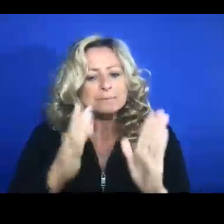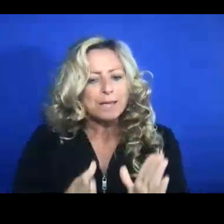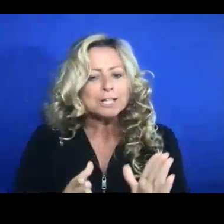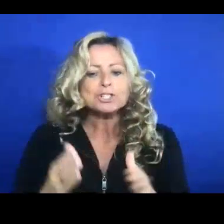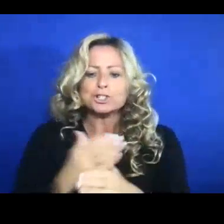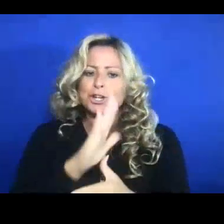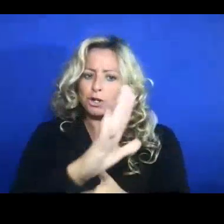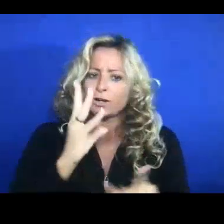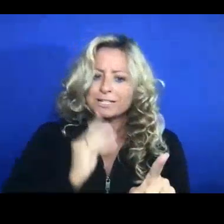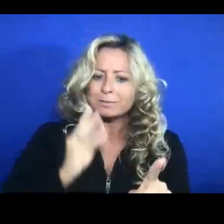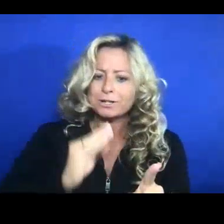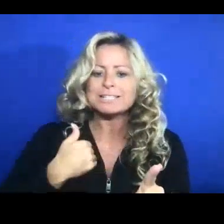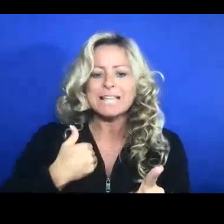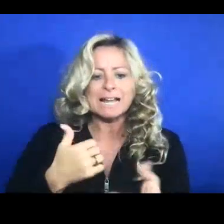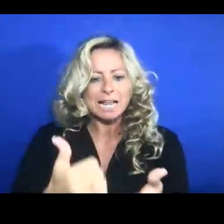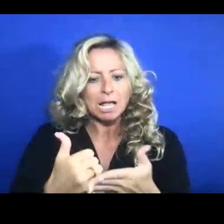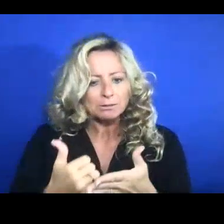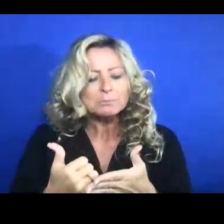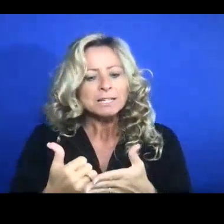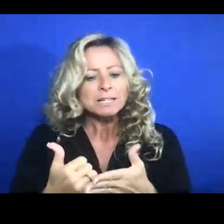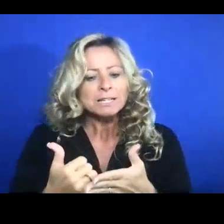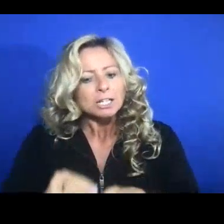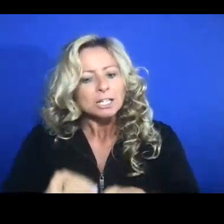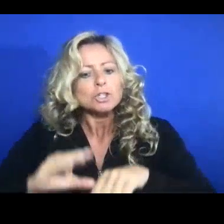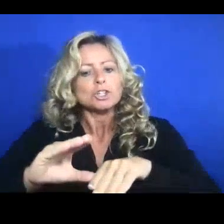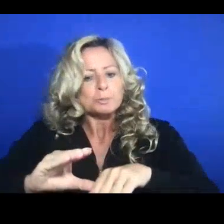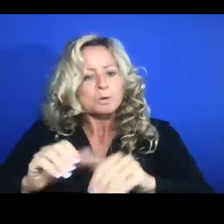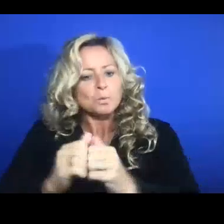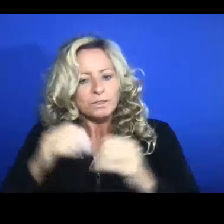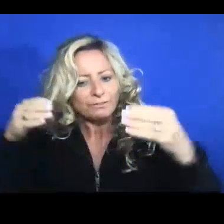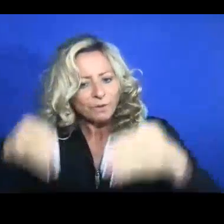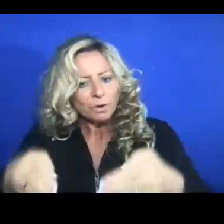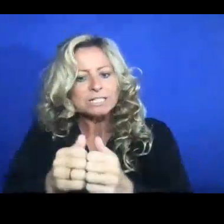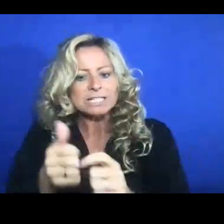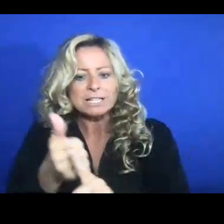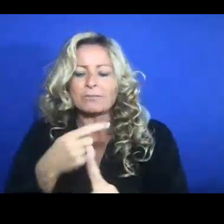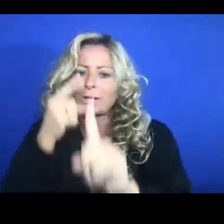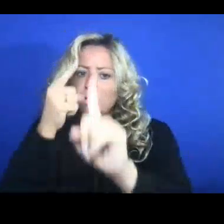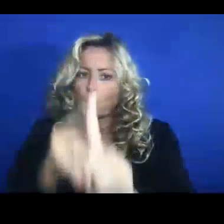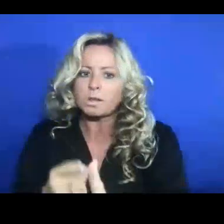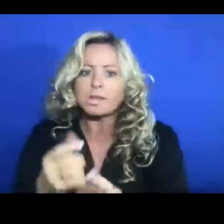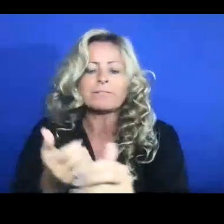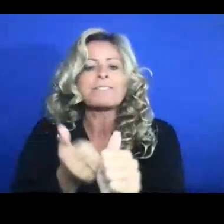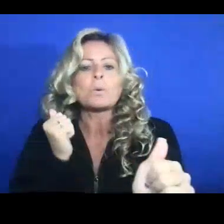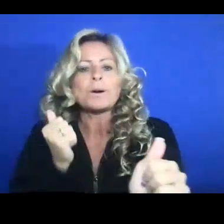more on my goal of staying alive and not my goal of remaining abstinent.